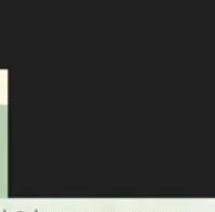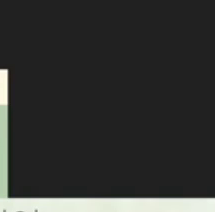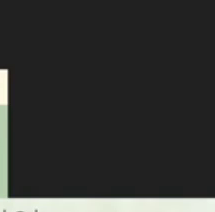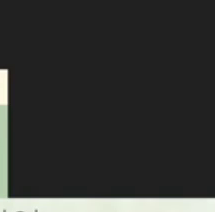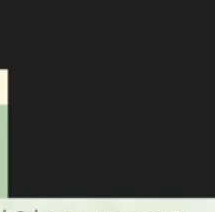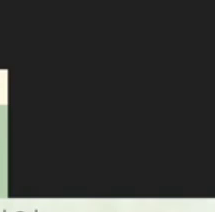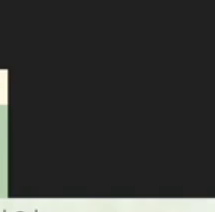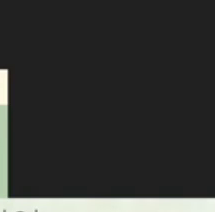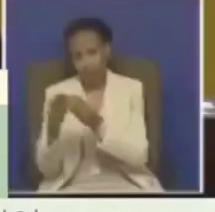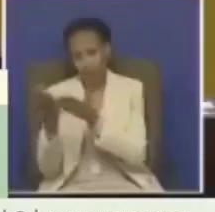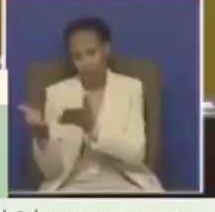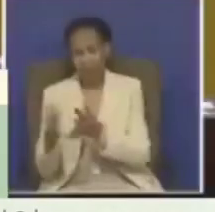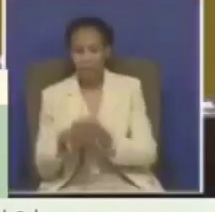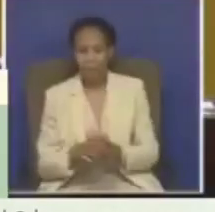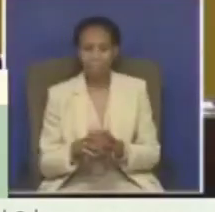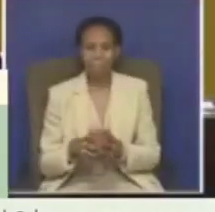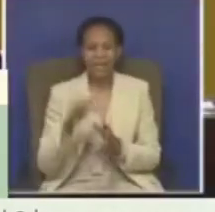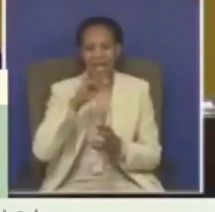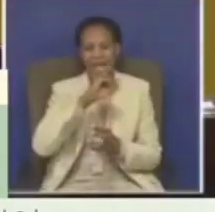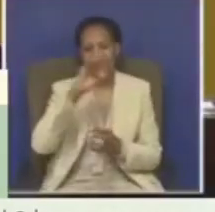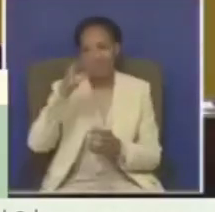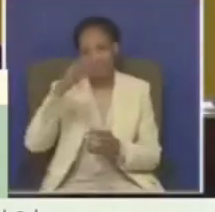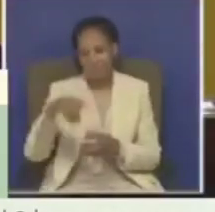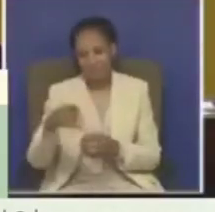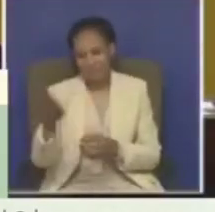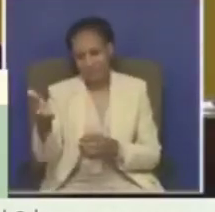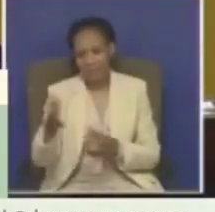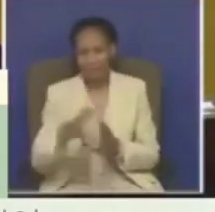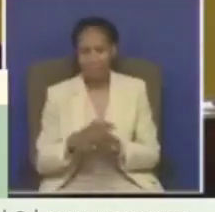thank you, Honorable Member. The IFP,